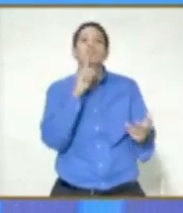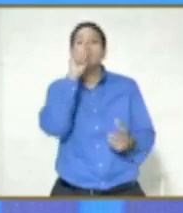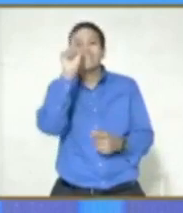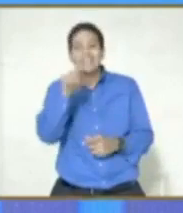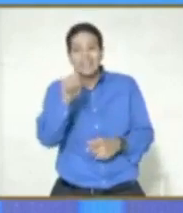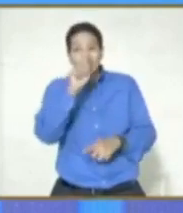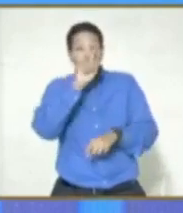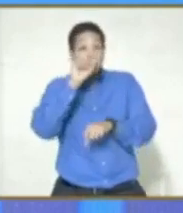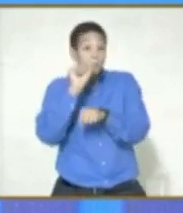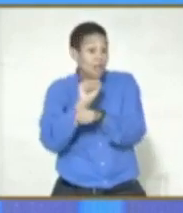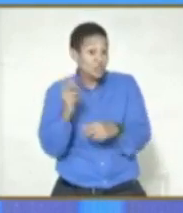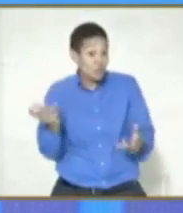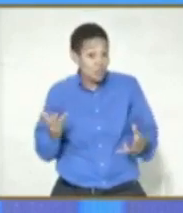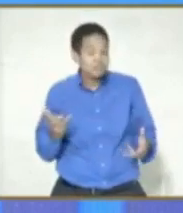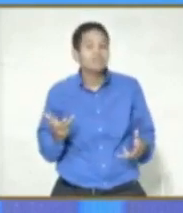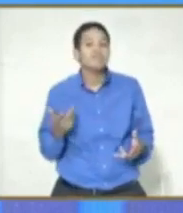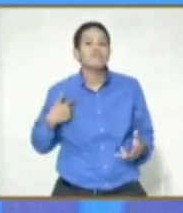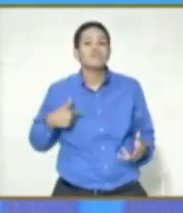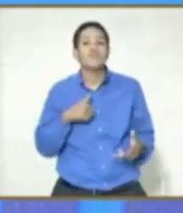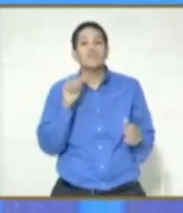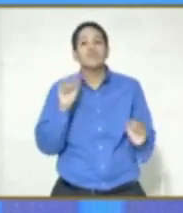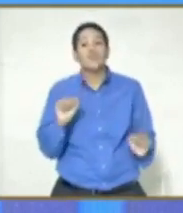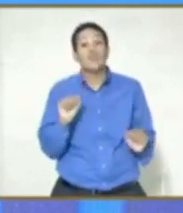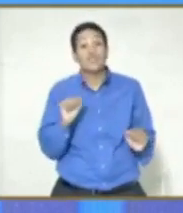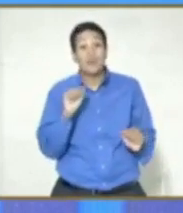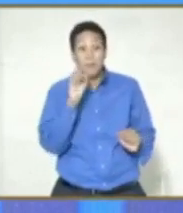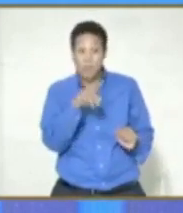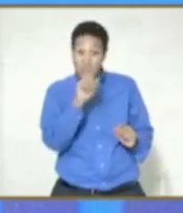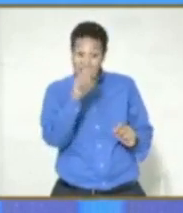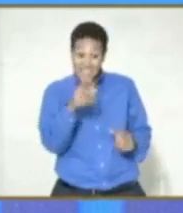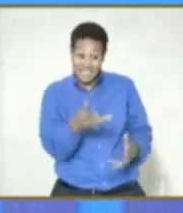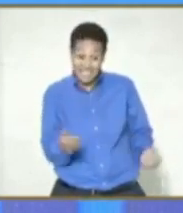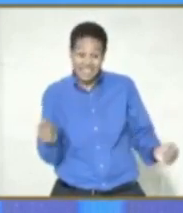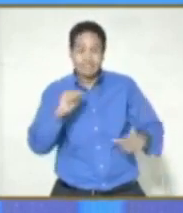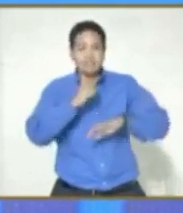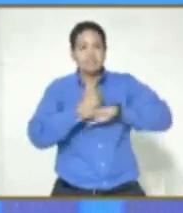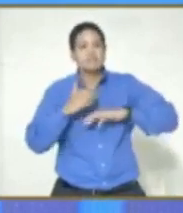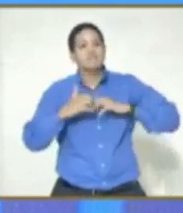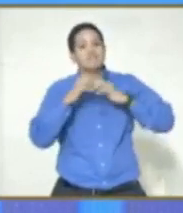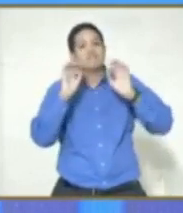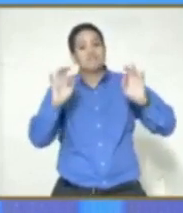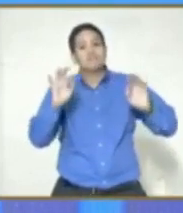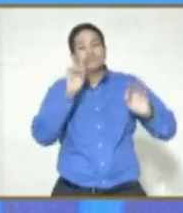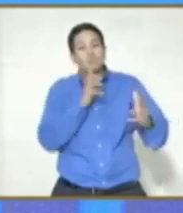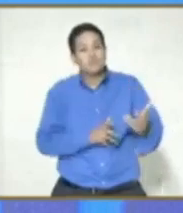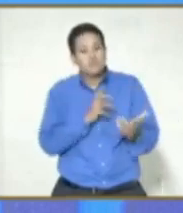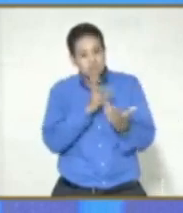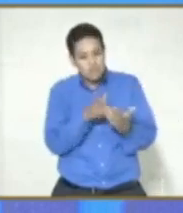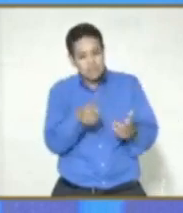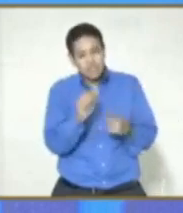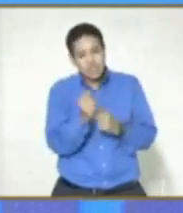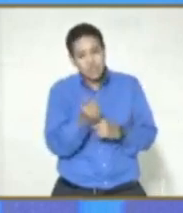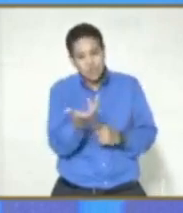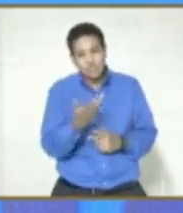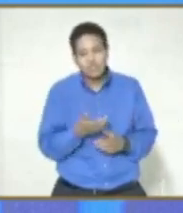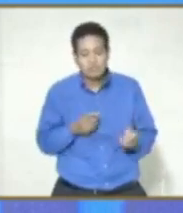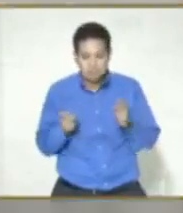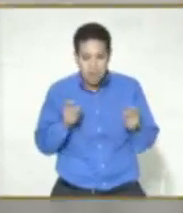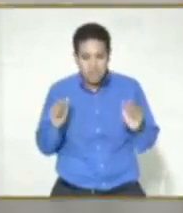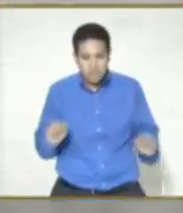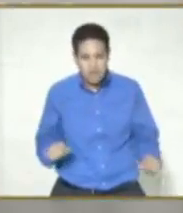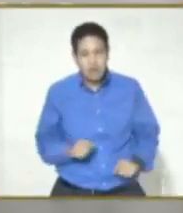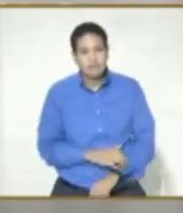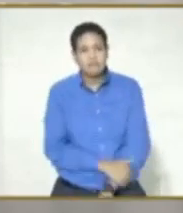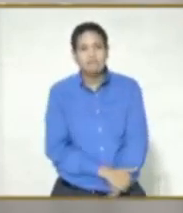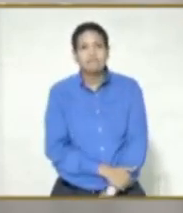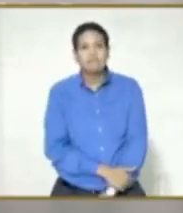to ensure that we put those necessary things in place to deal with this situation. Thank you,